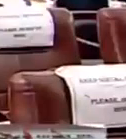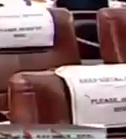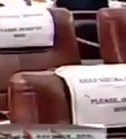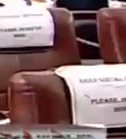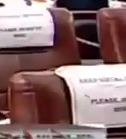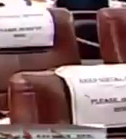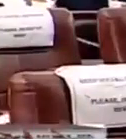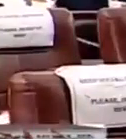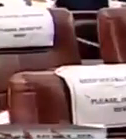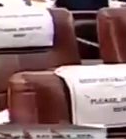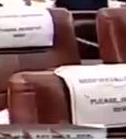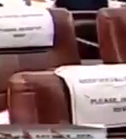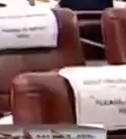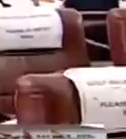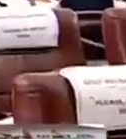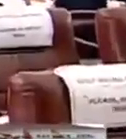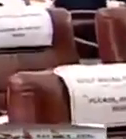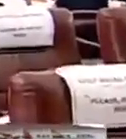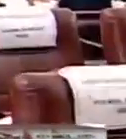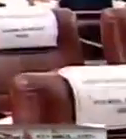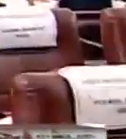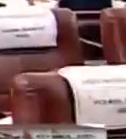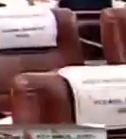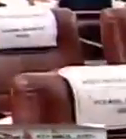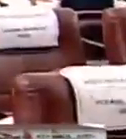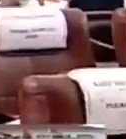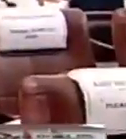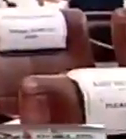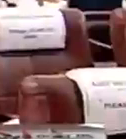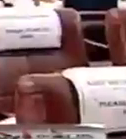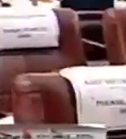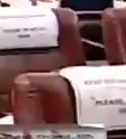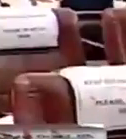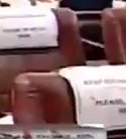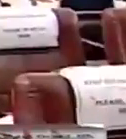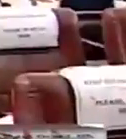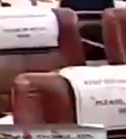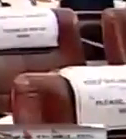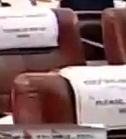that cannot be the case. Because my Lord,